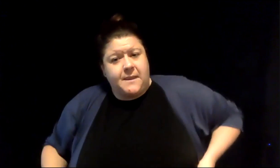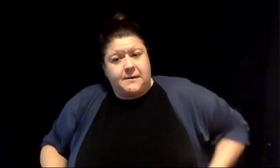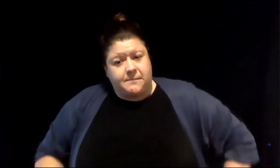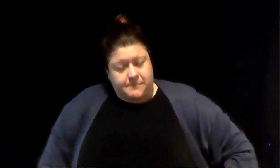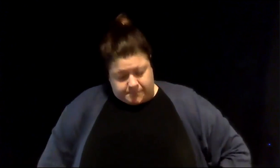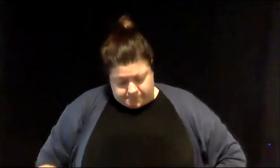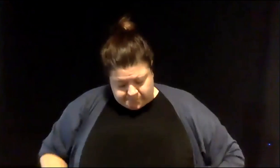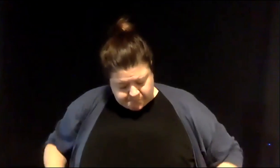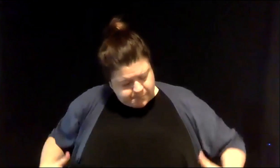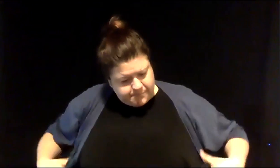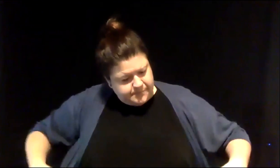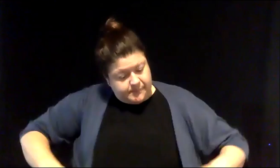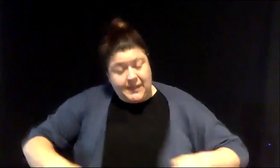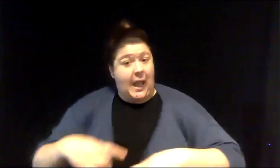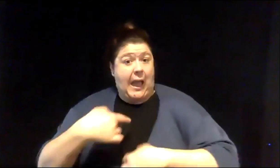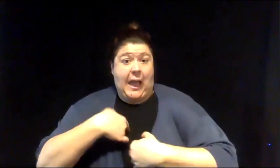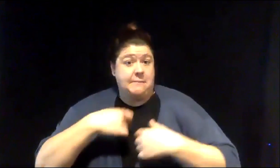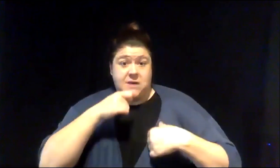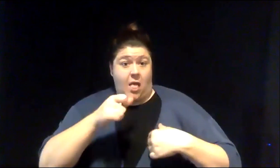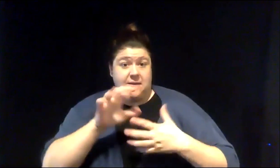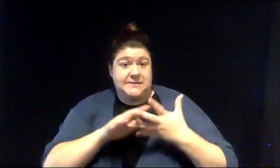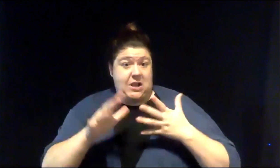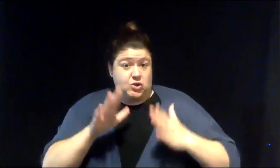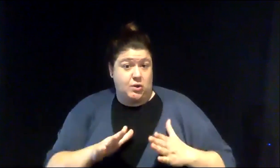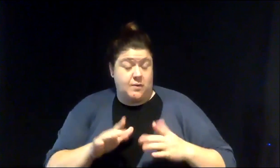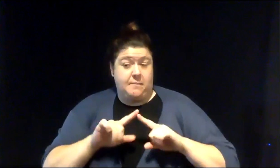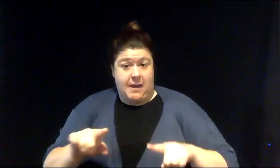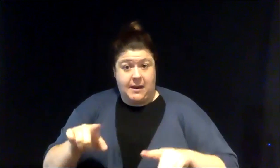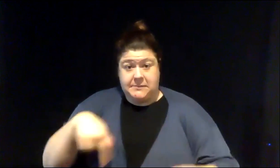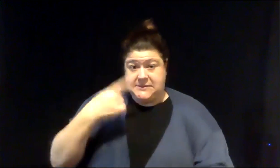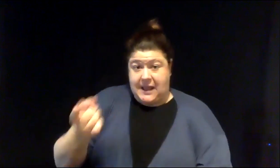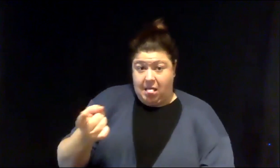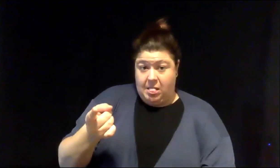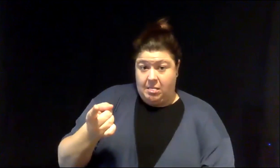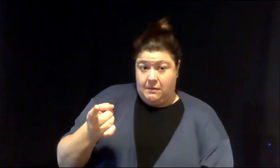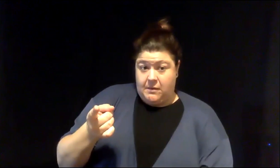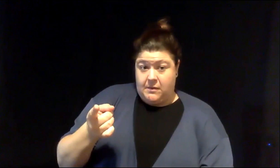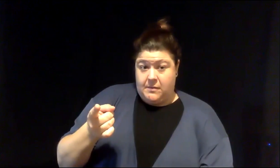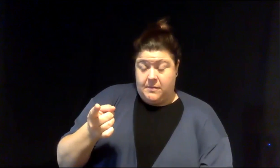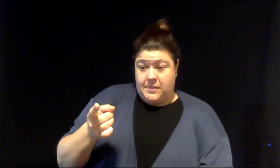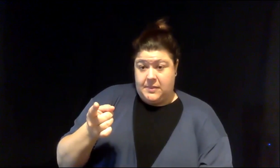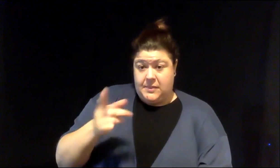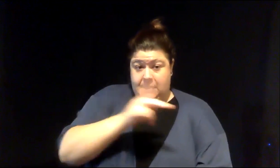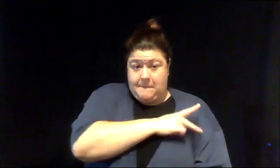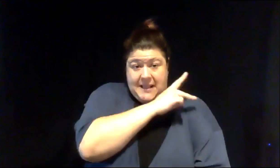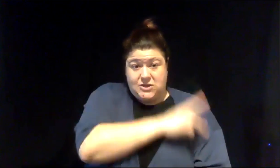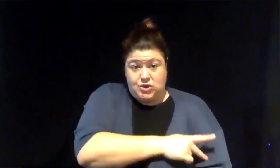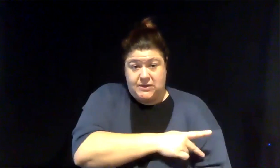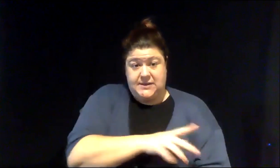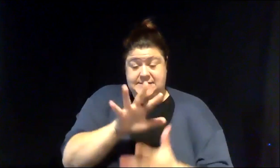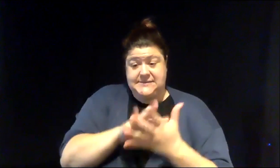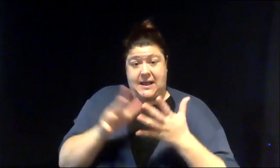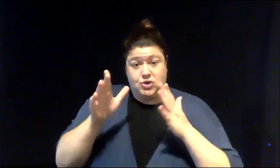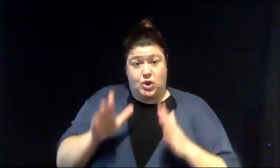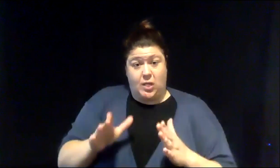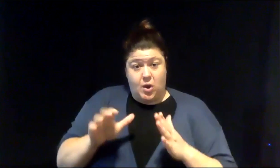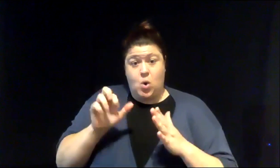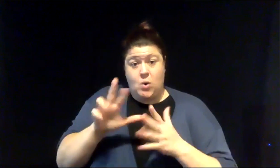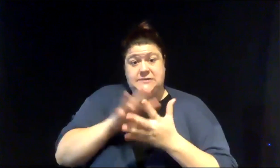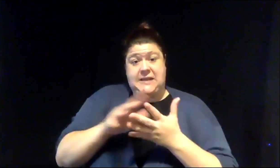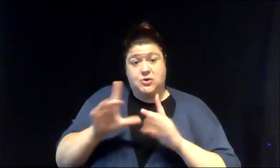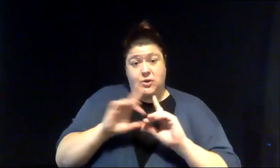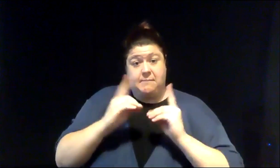mean, I'm not going to be a scheduler, but I'm going to tell the patient, the scheduler will call you, or the scheduling department will call